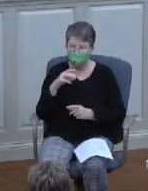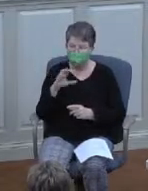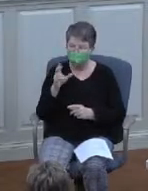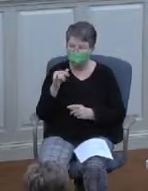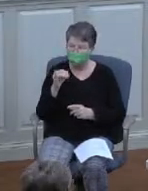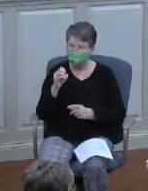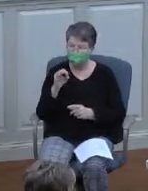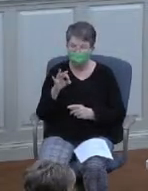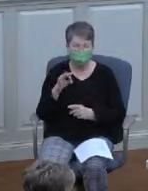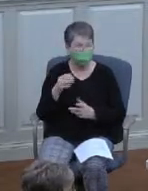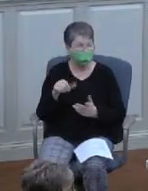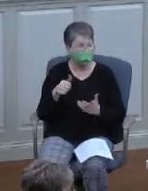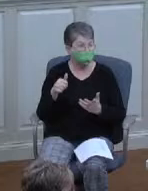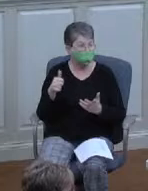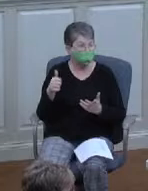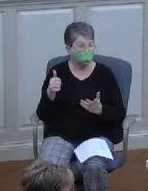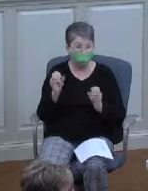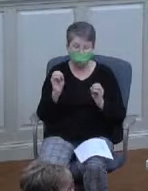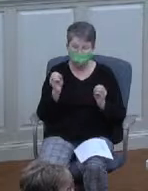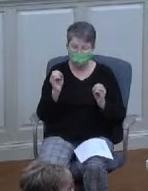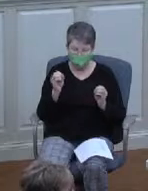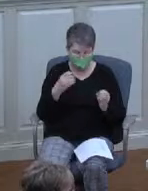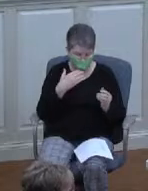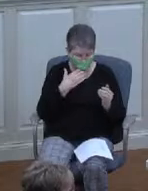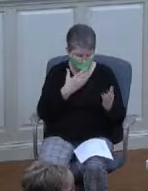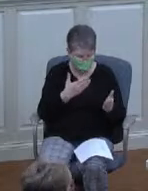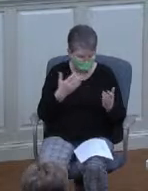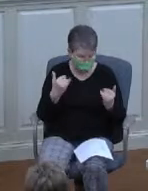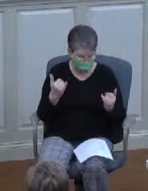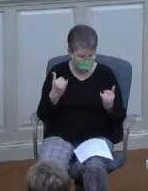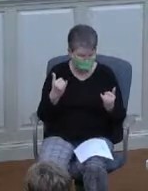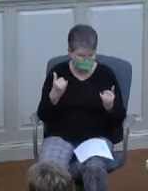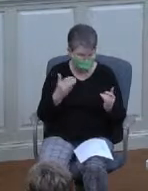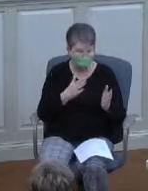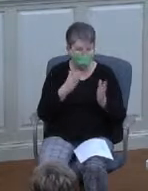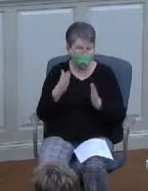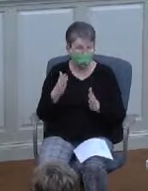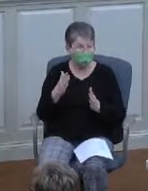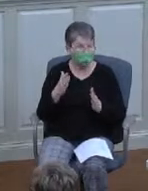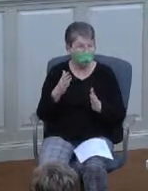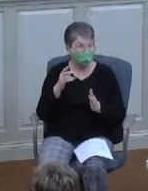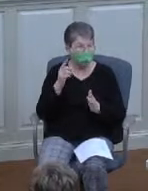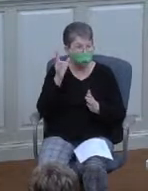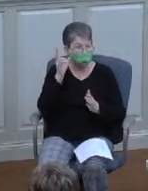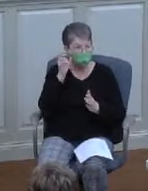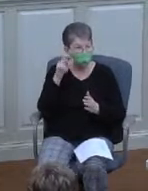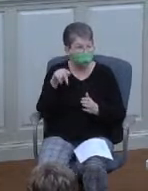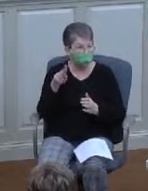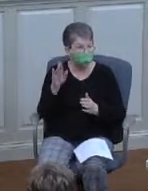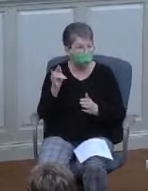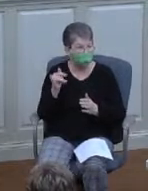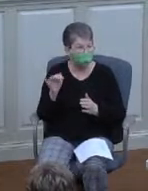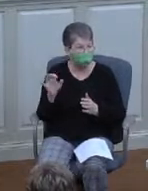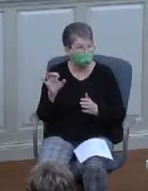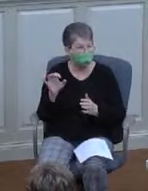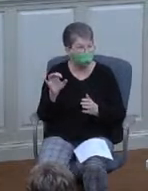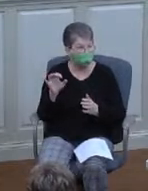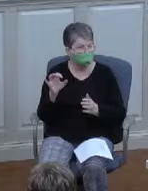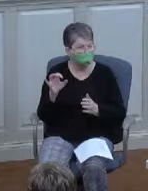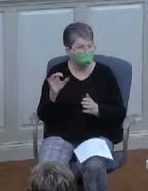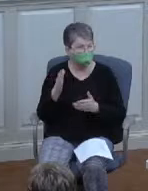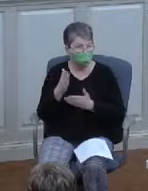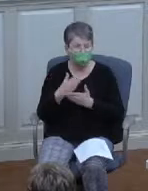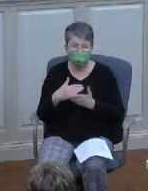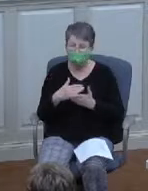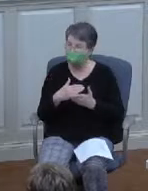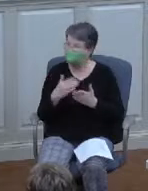Anything else? No, sir. Thank you, sir. We move proud right of you, into man. the public segment.